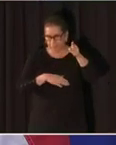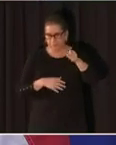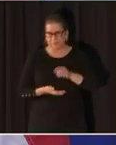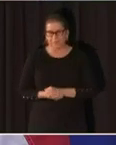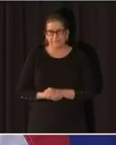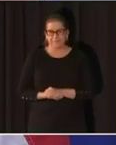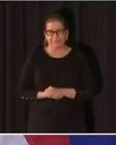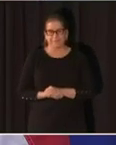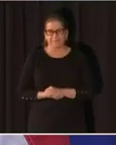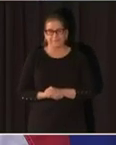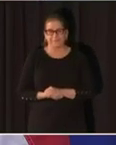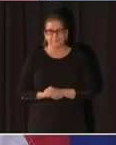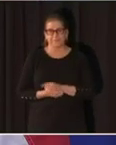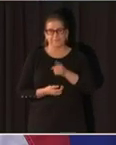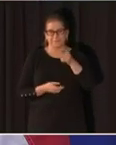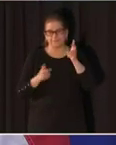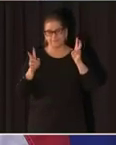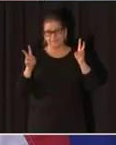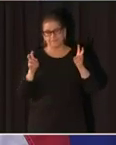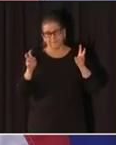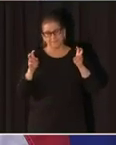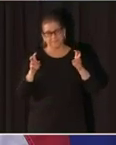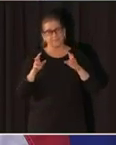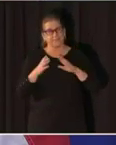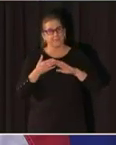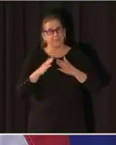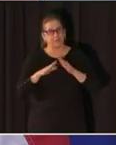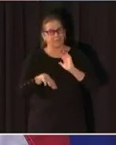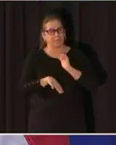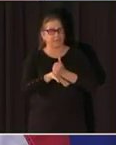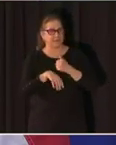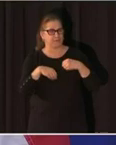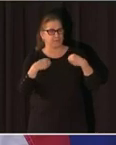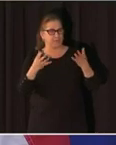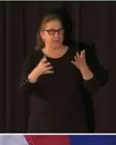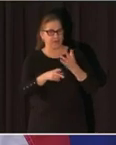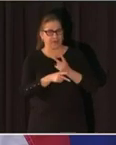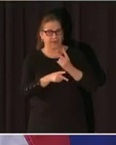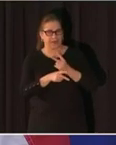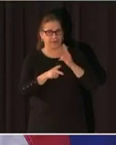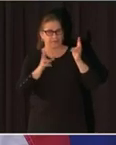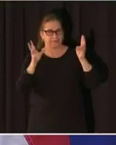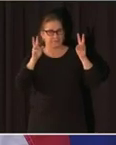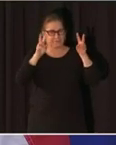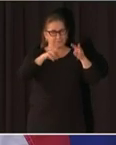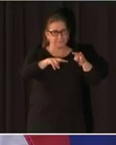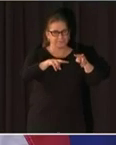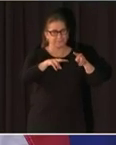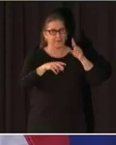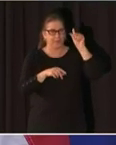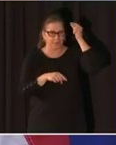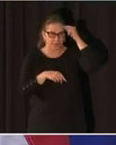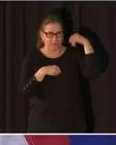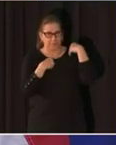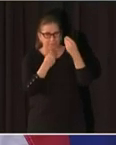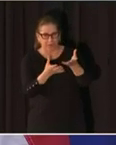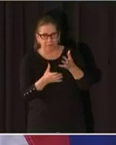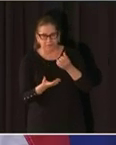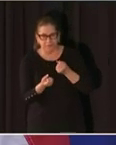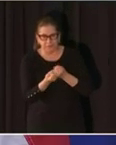provider care, often supported by DC government, and those include long-term care and